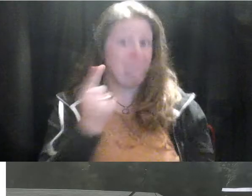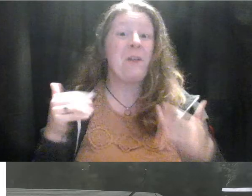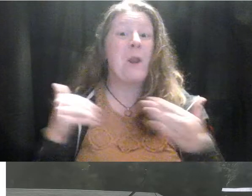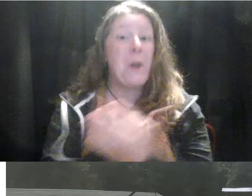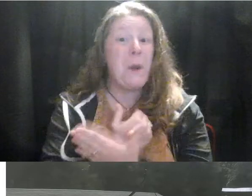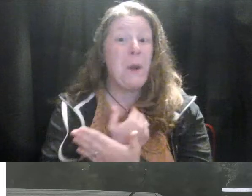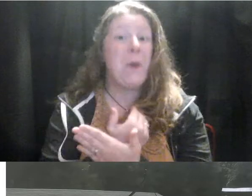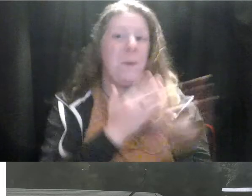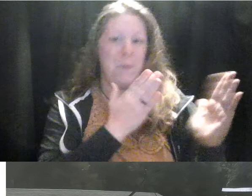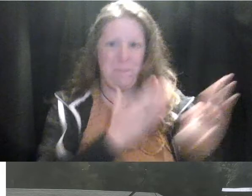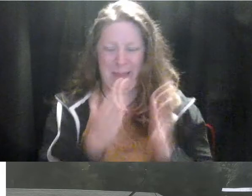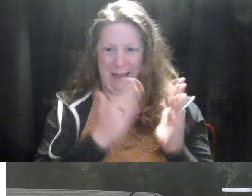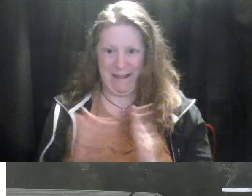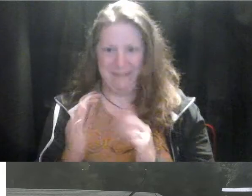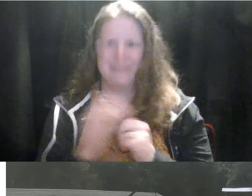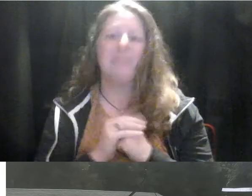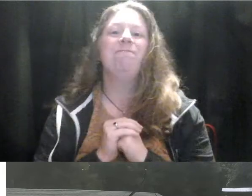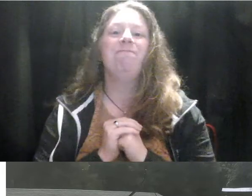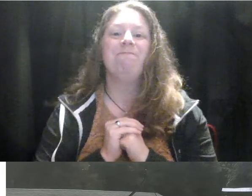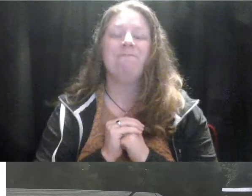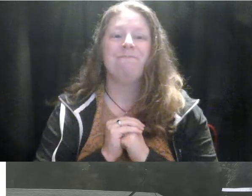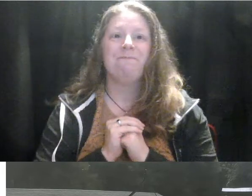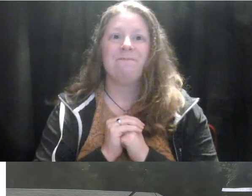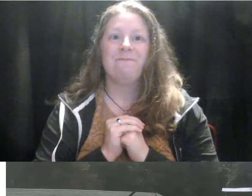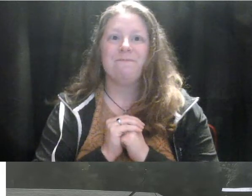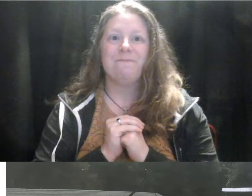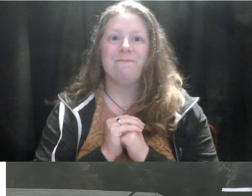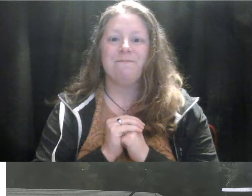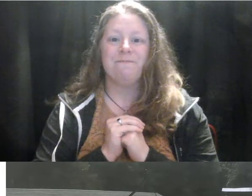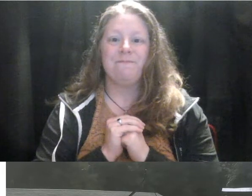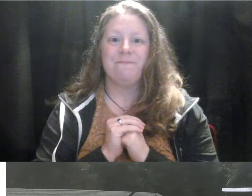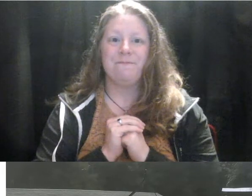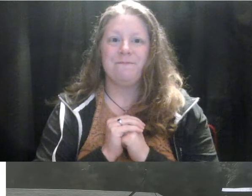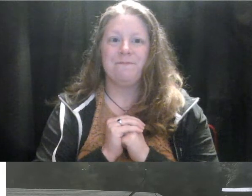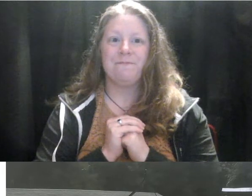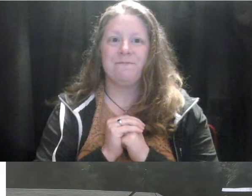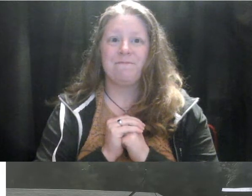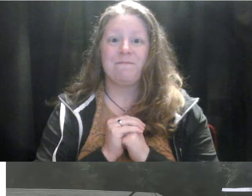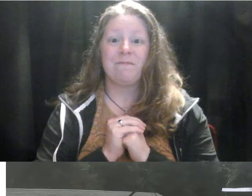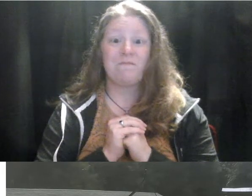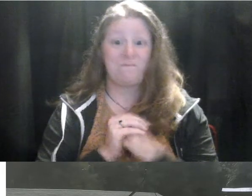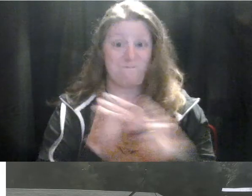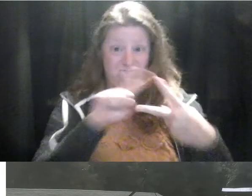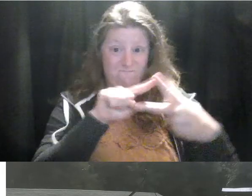But just think, we've got some new plans.